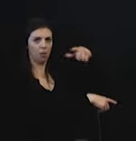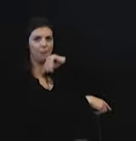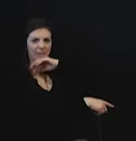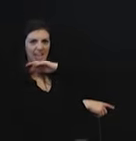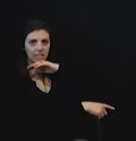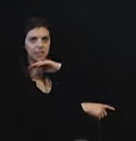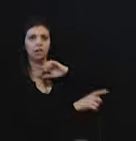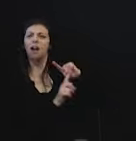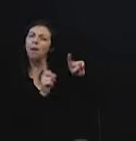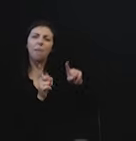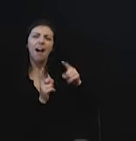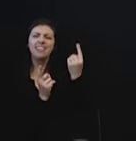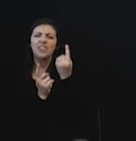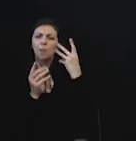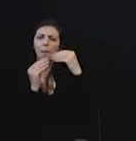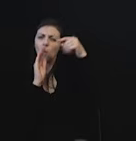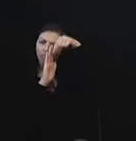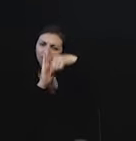something deeper here.